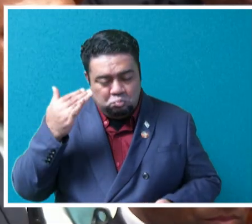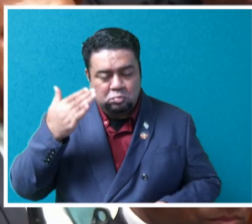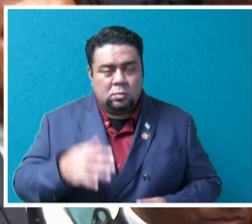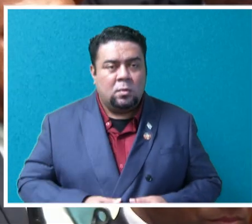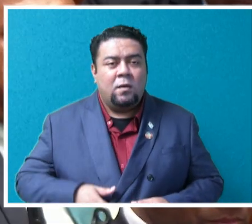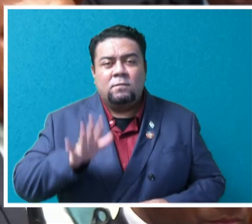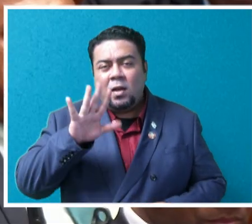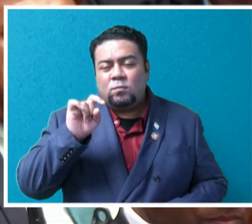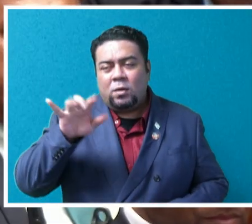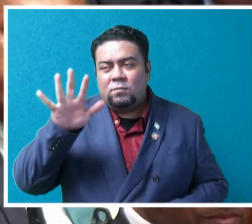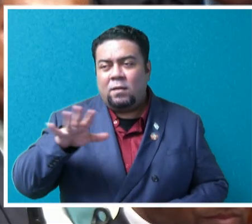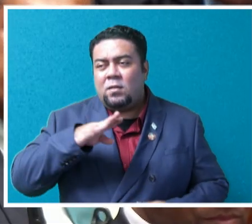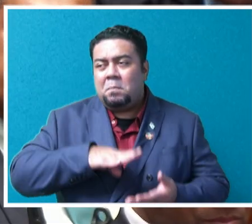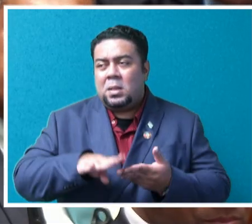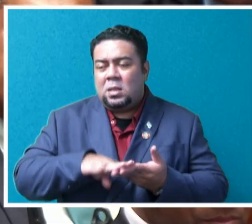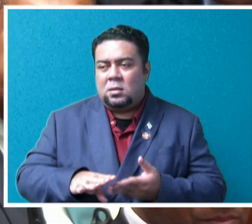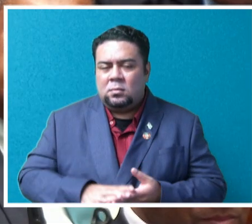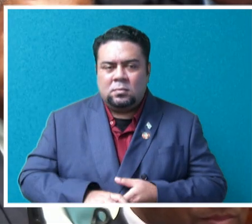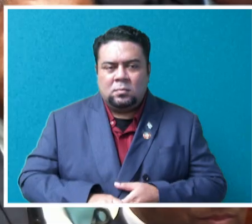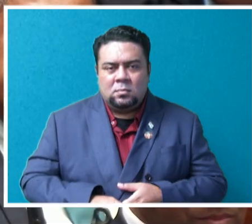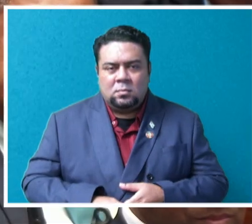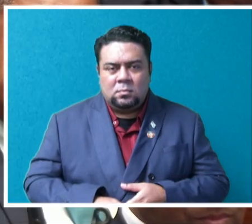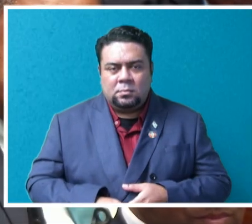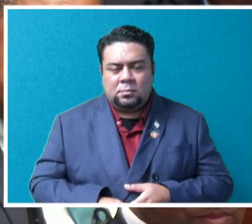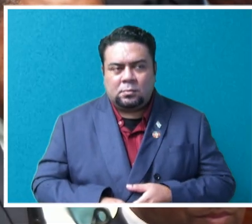million, and received